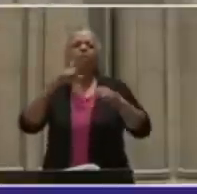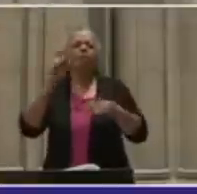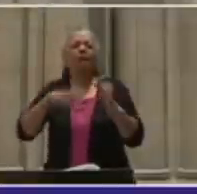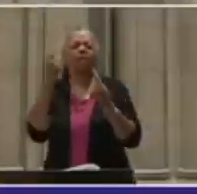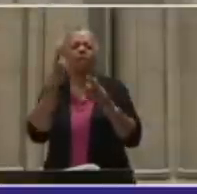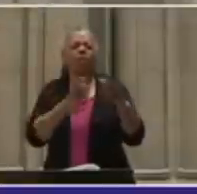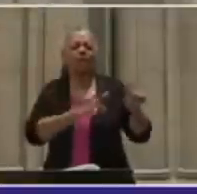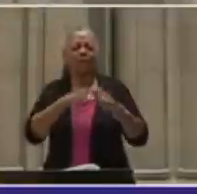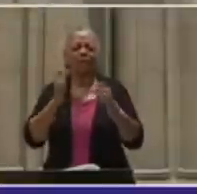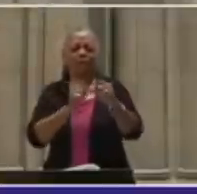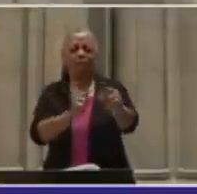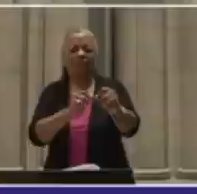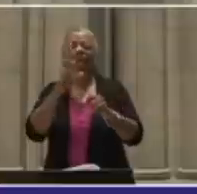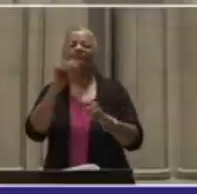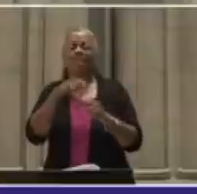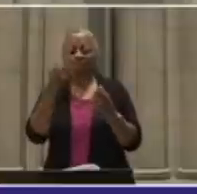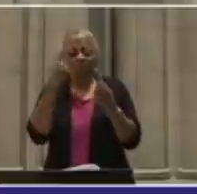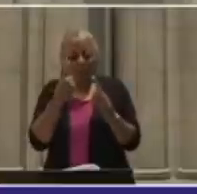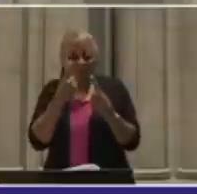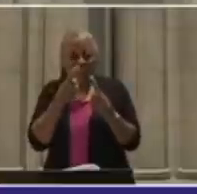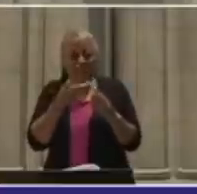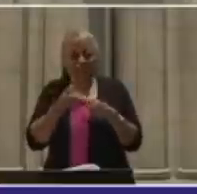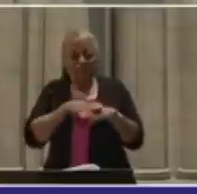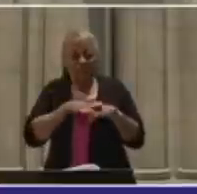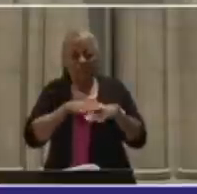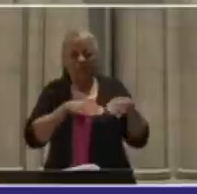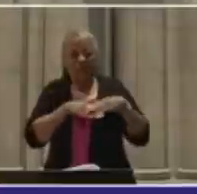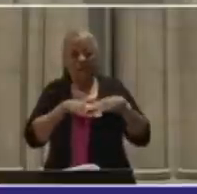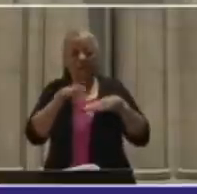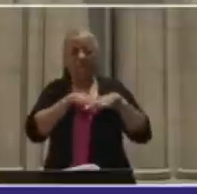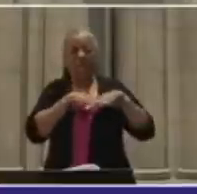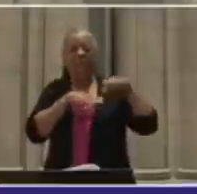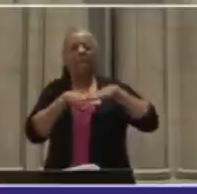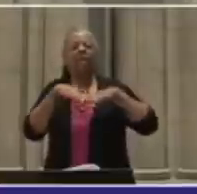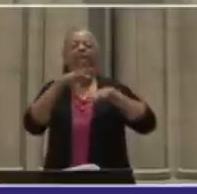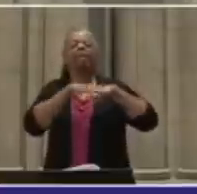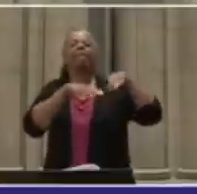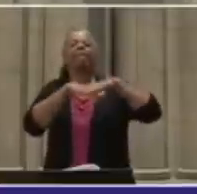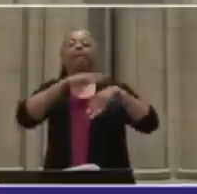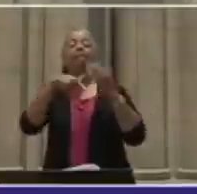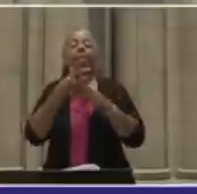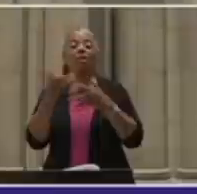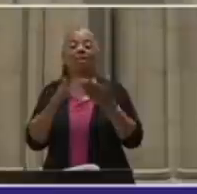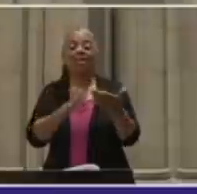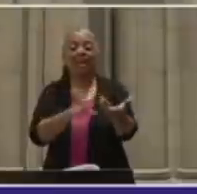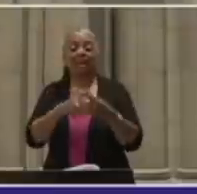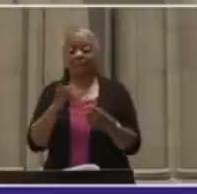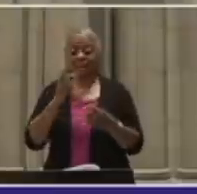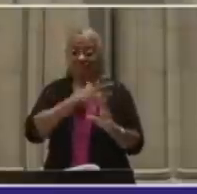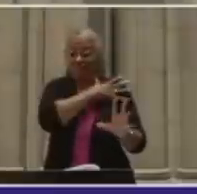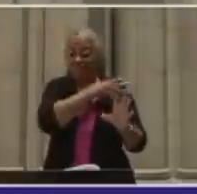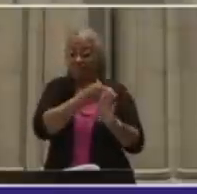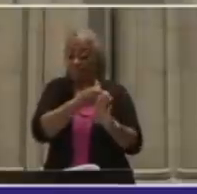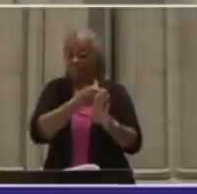the street unless you understand the compounded weight of all this death historically and in real time.